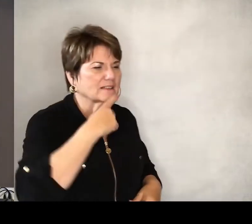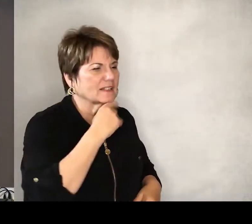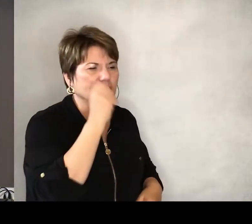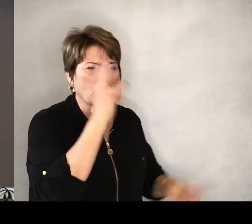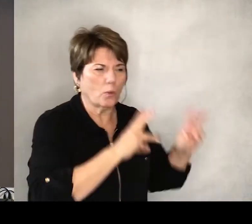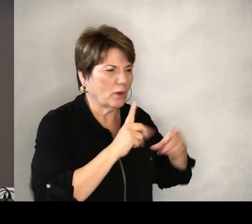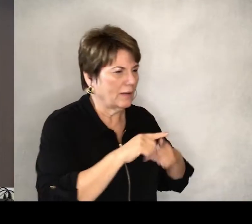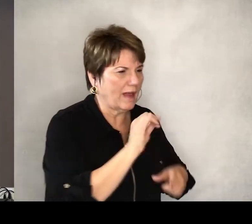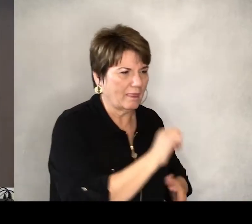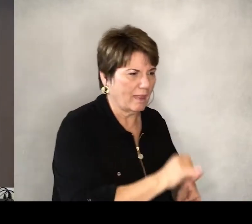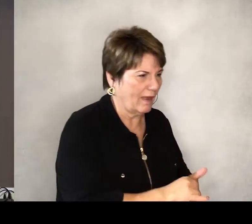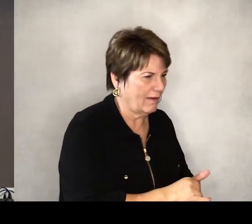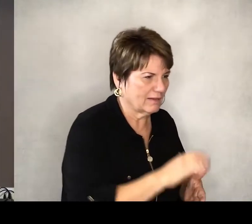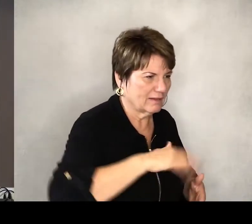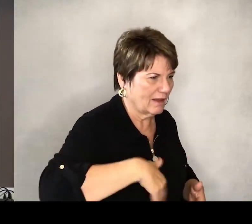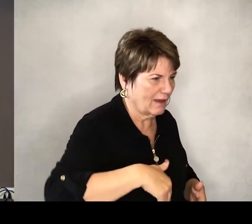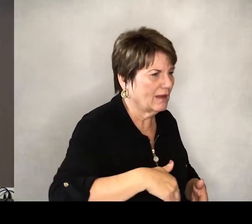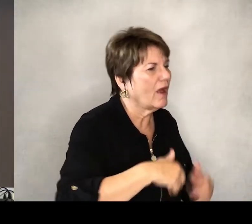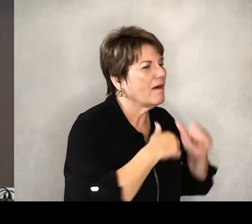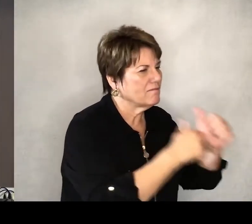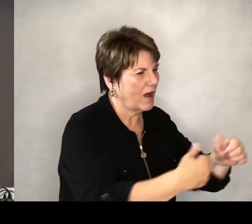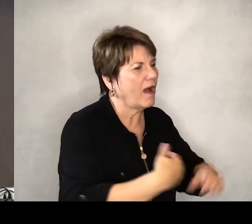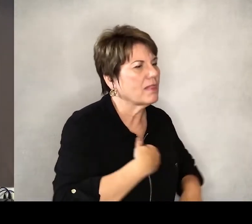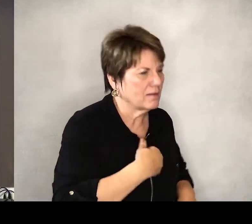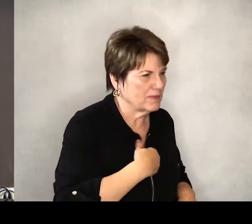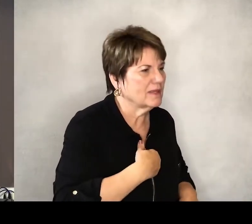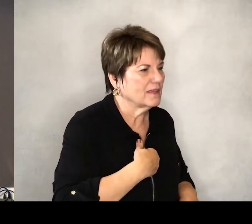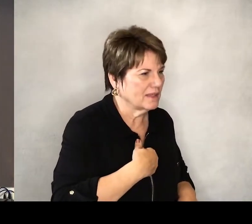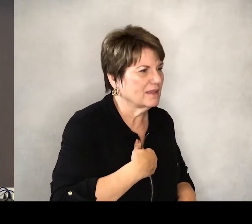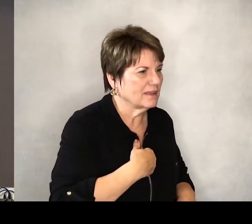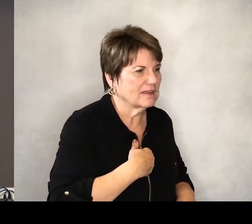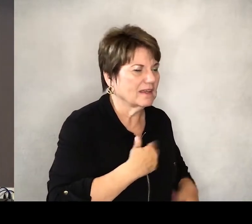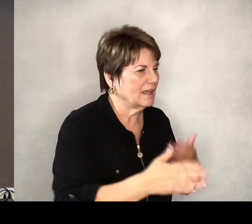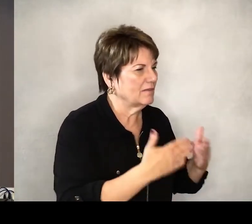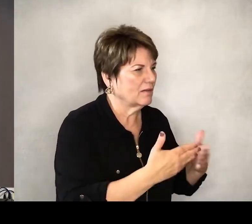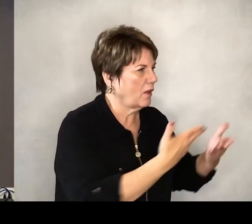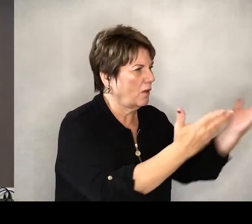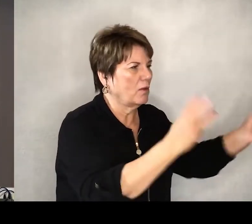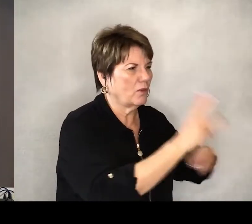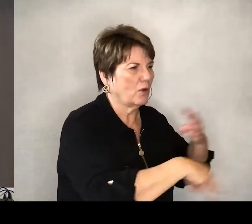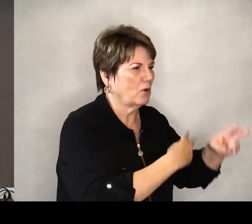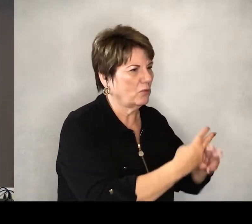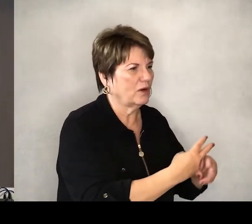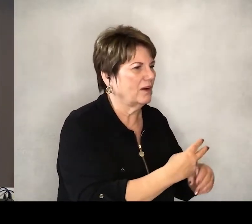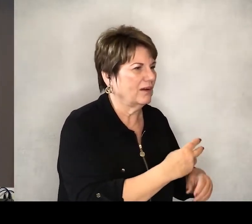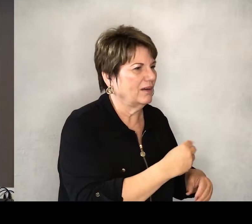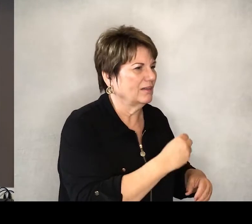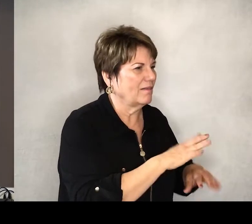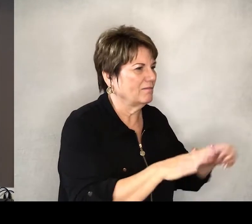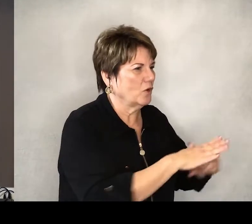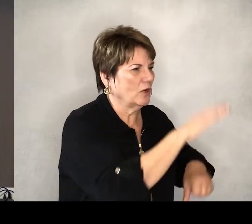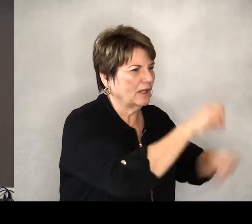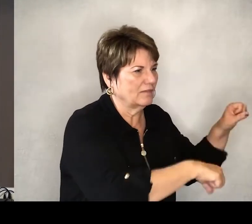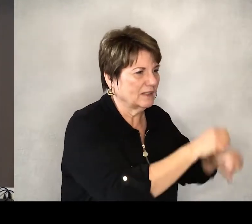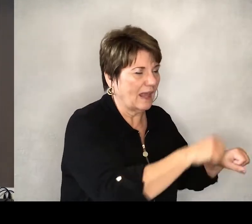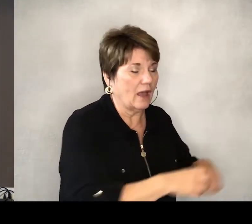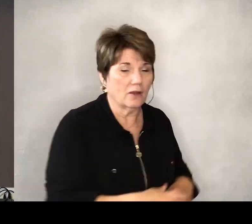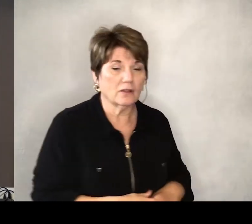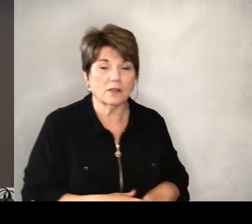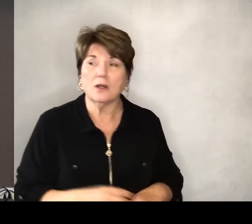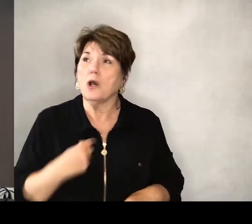that. Just follow me in the uncertainty of the times." Those times when we want to act, and he